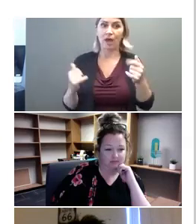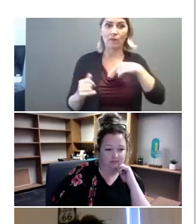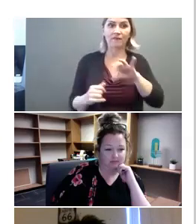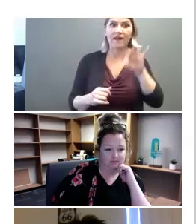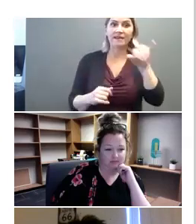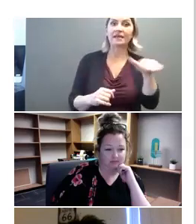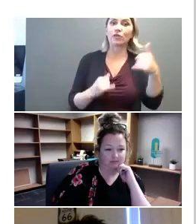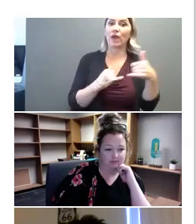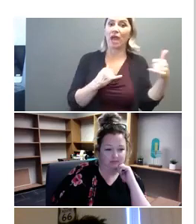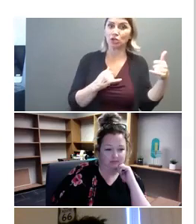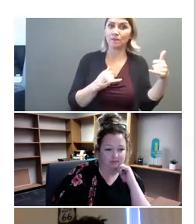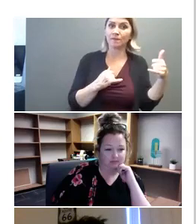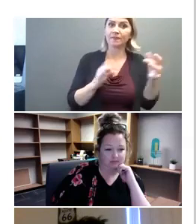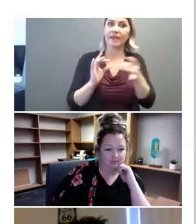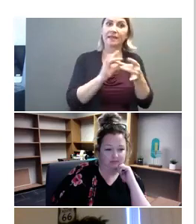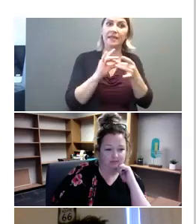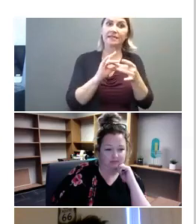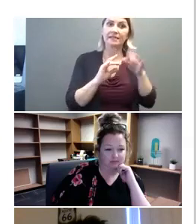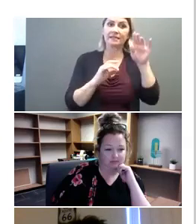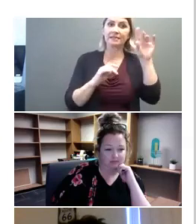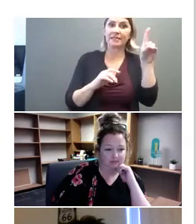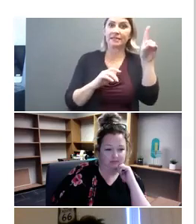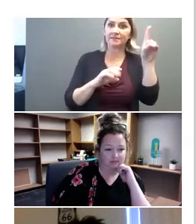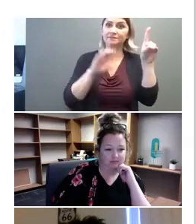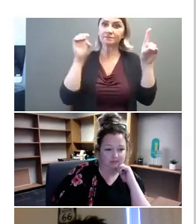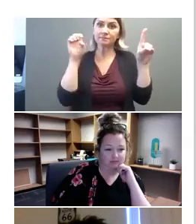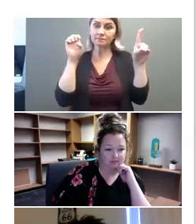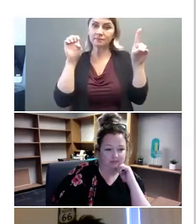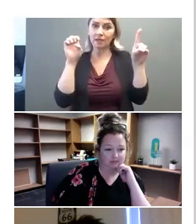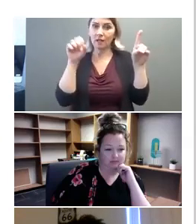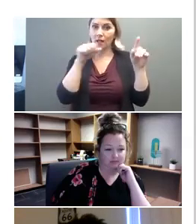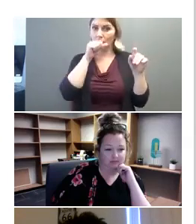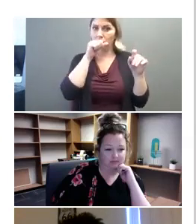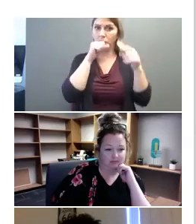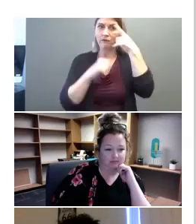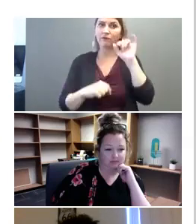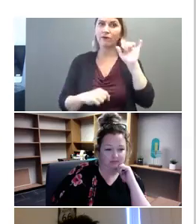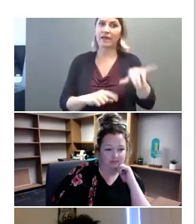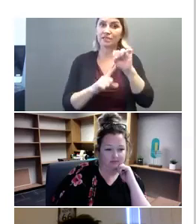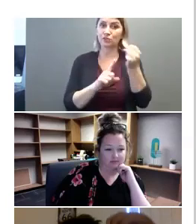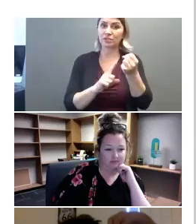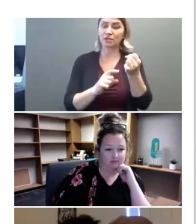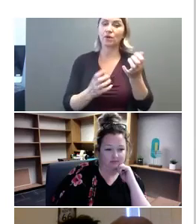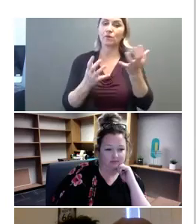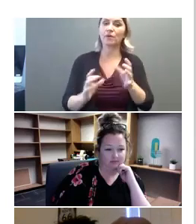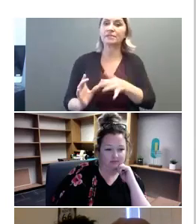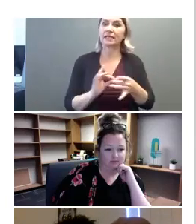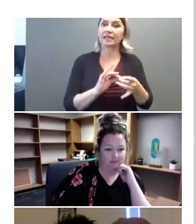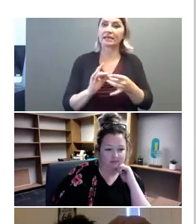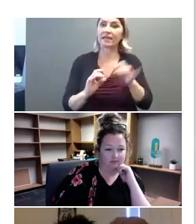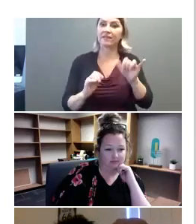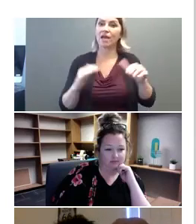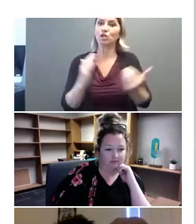another edge that connects E and A. In this scenario, we again want to create this new